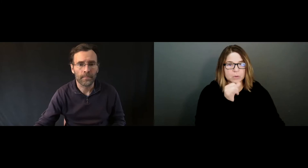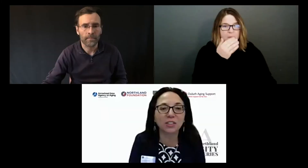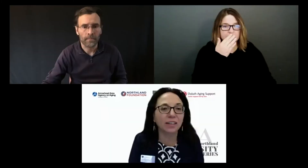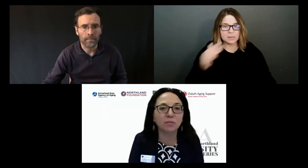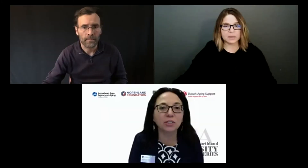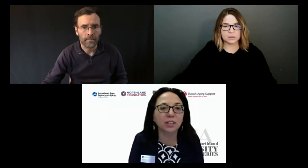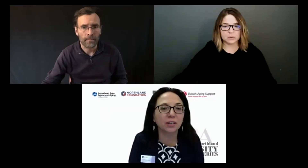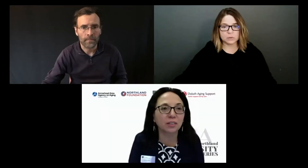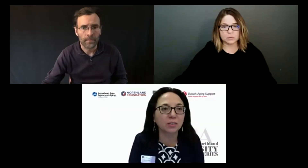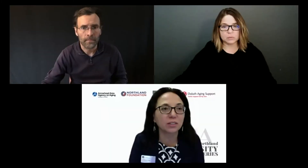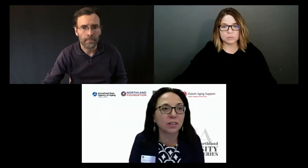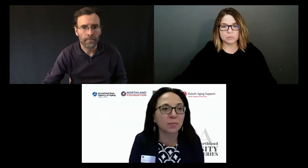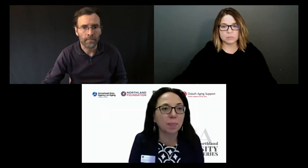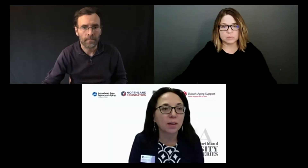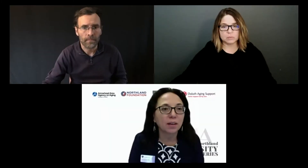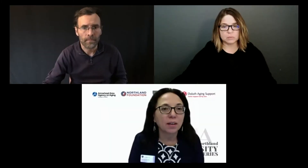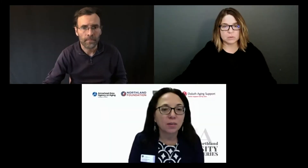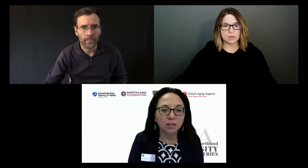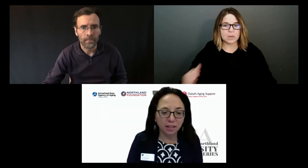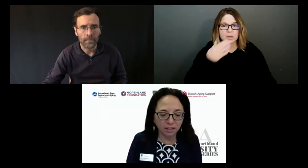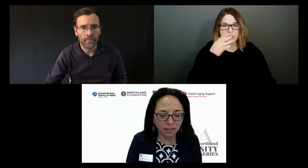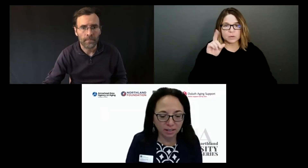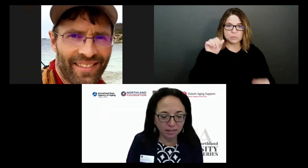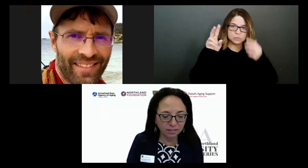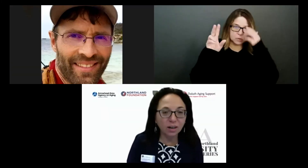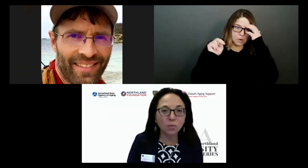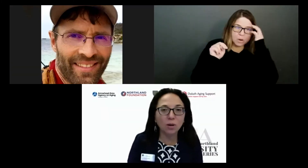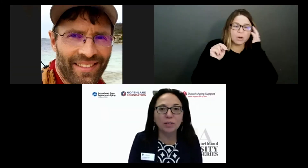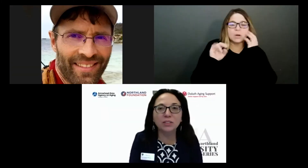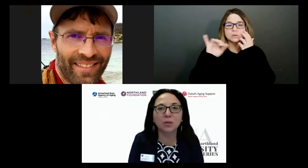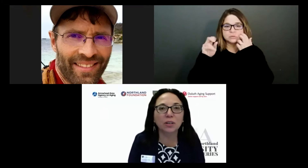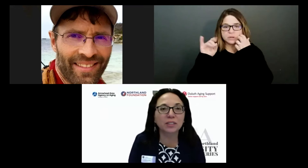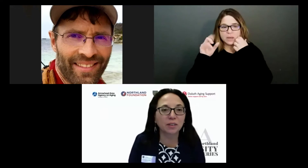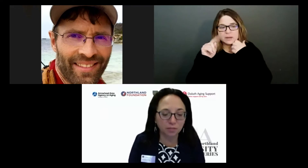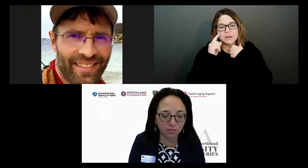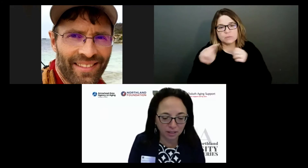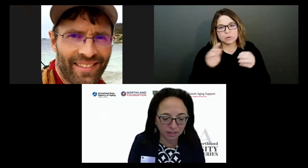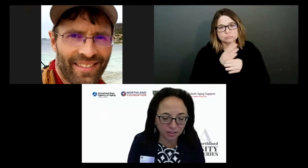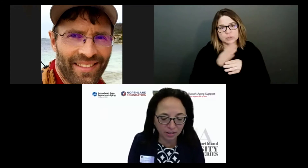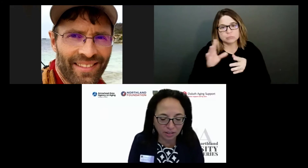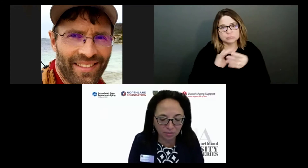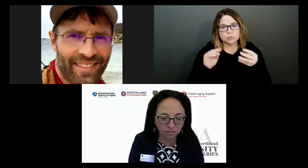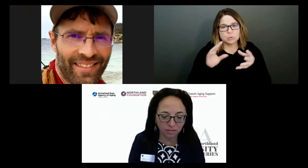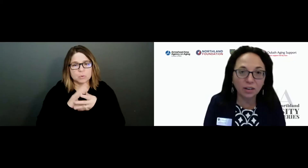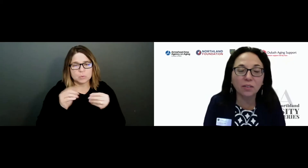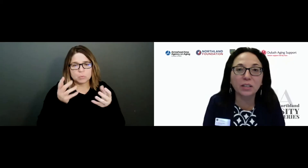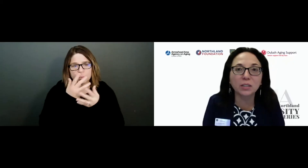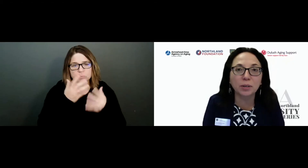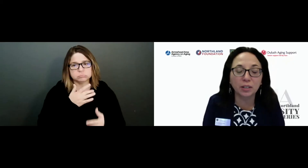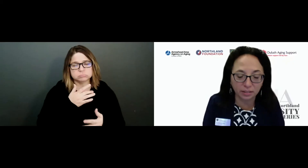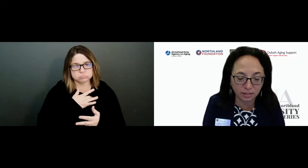to Dawn and Janet, for sharing those really heartwarming stories of your